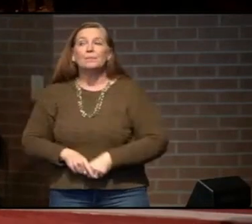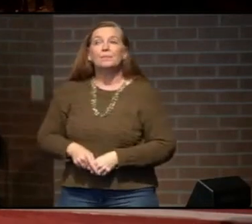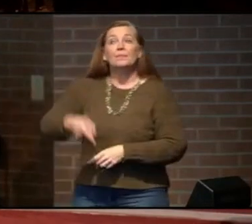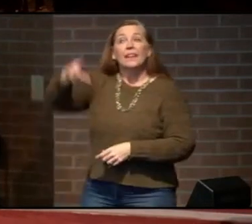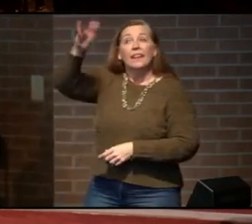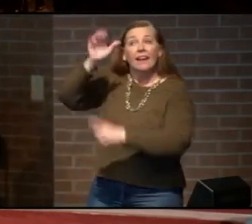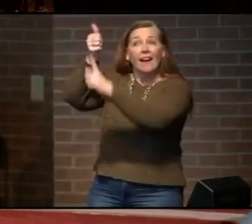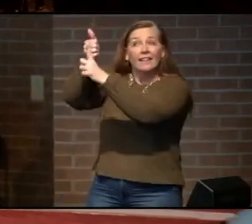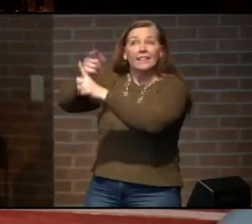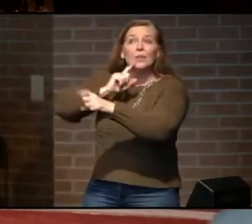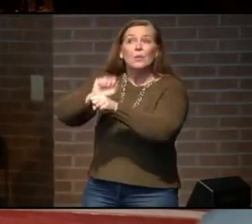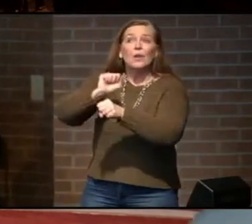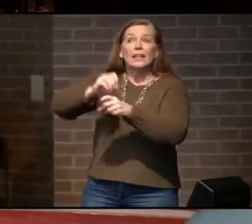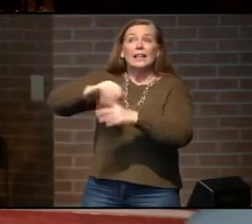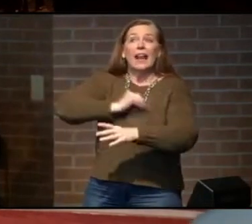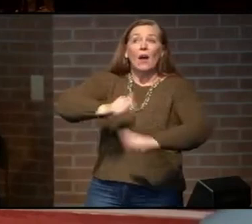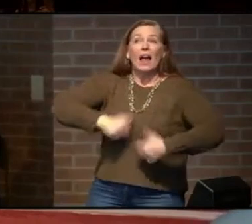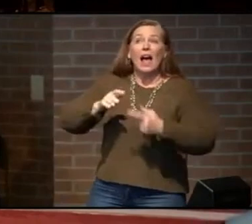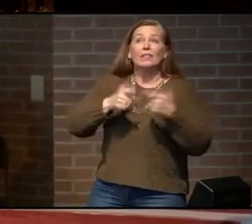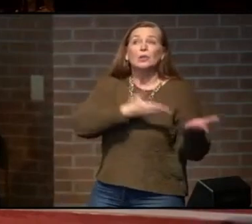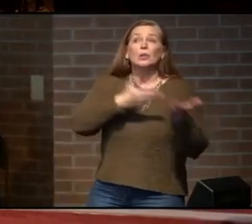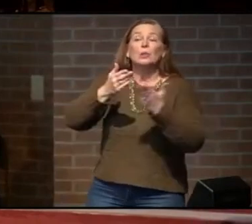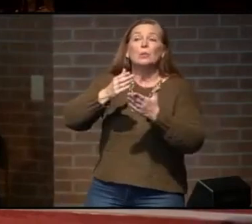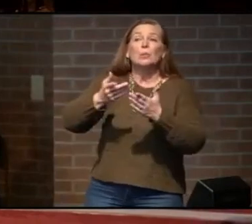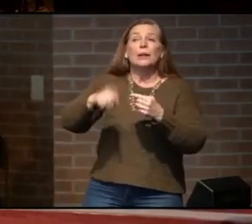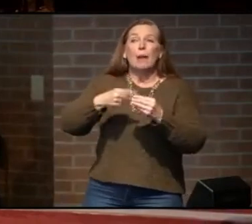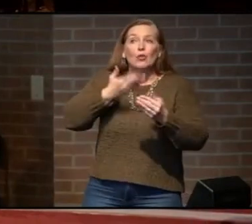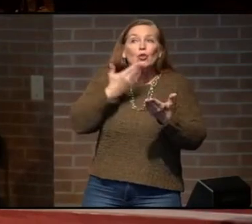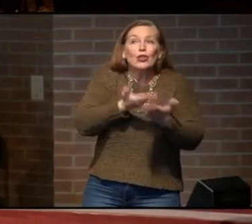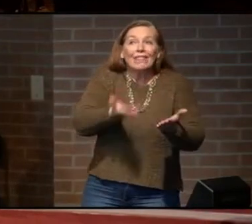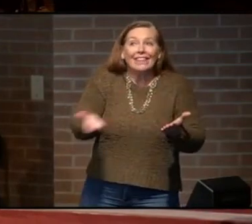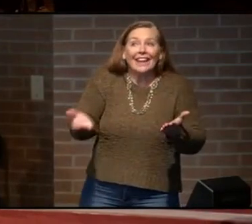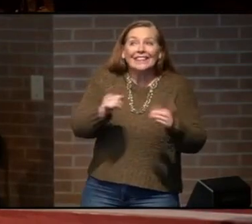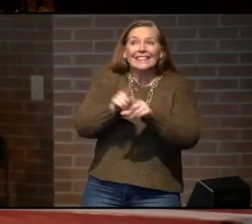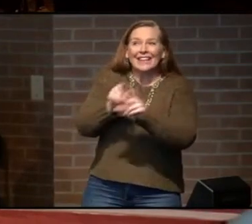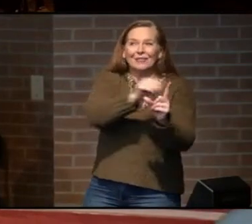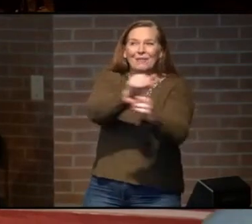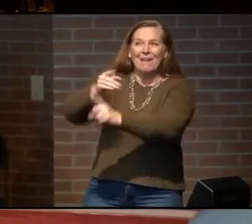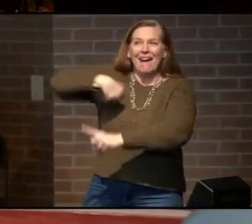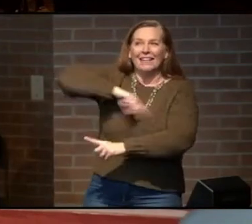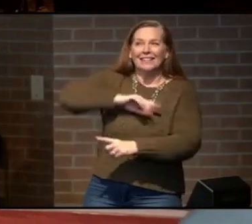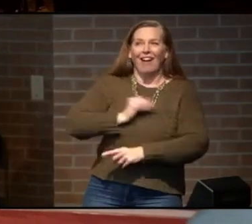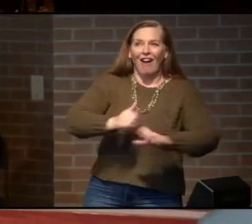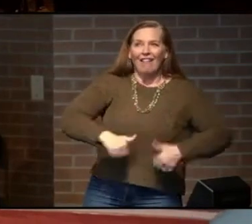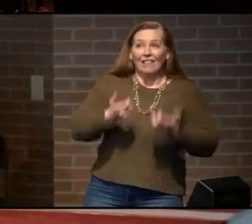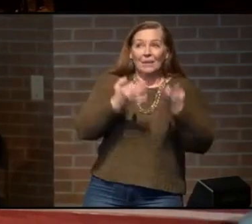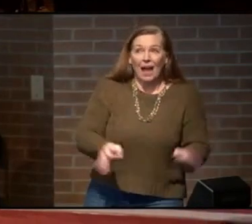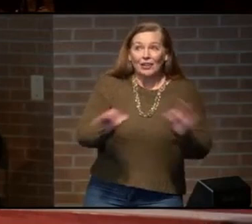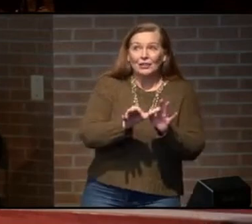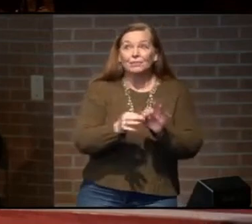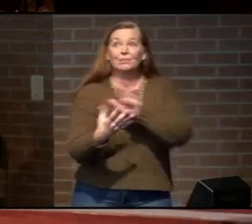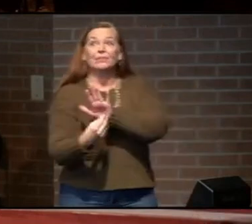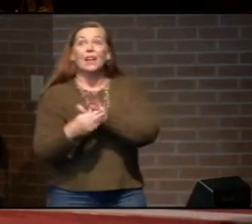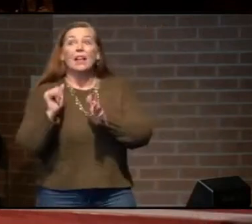God is working in our lives to bring about good things and to remind us that our lives matter. And what we do